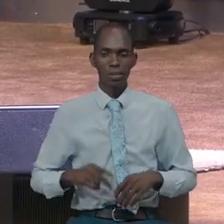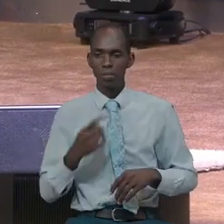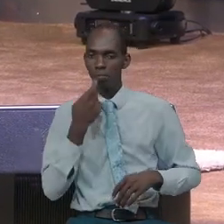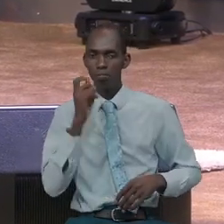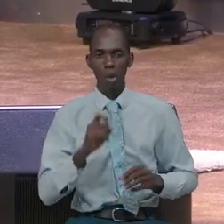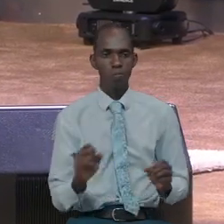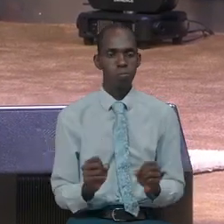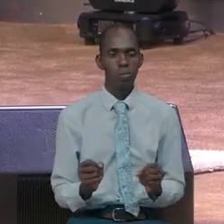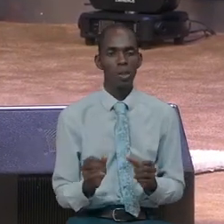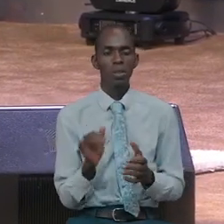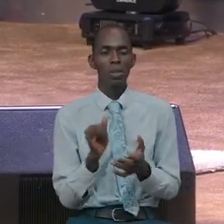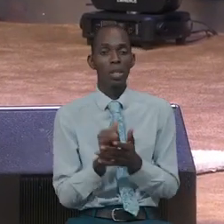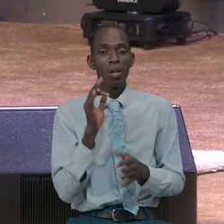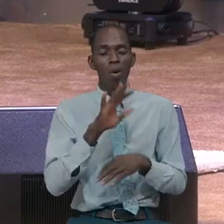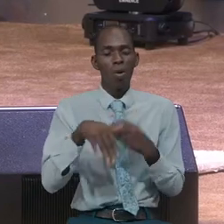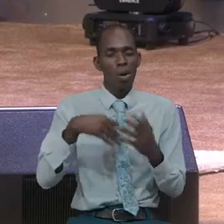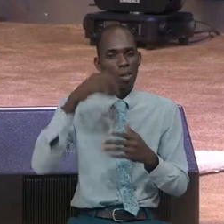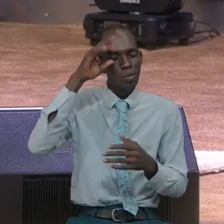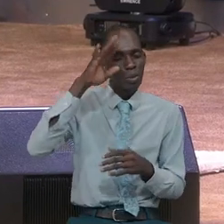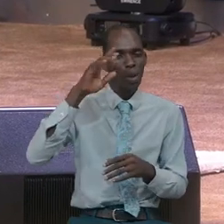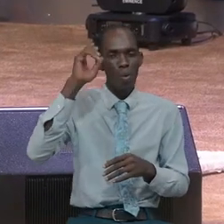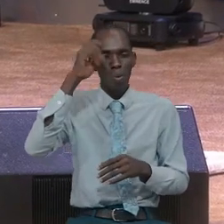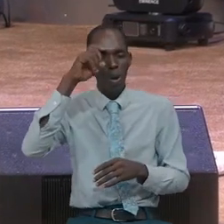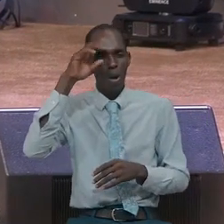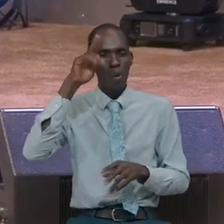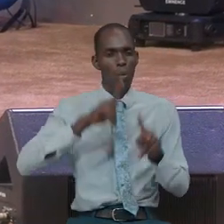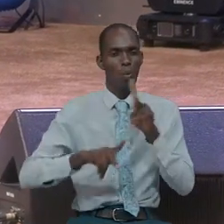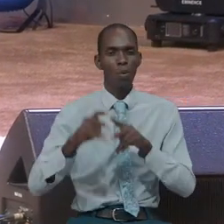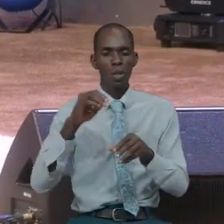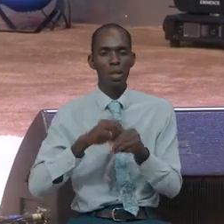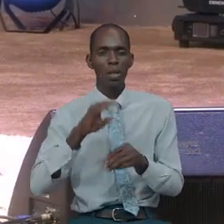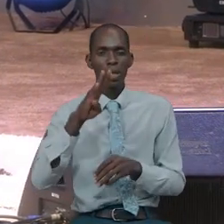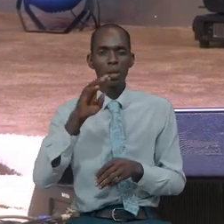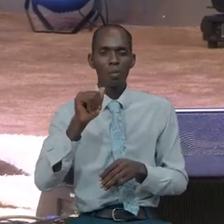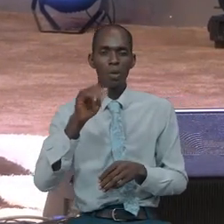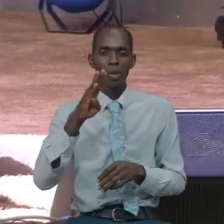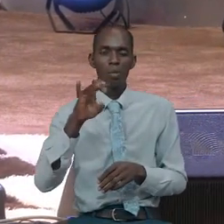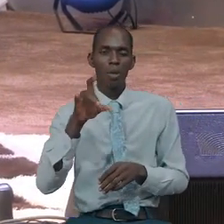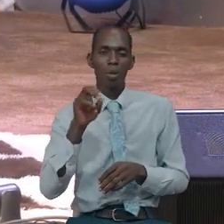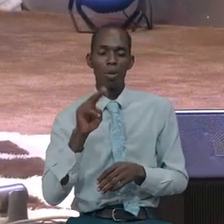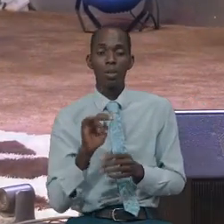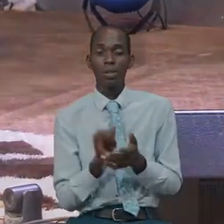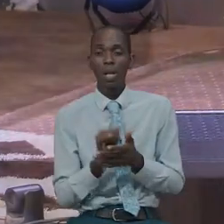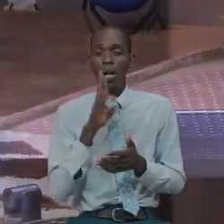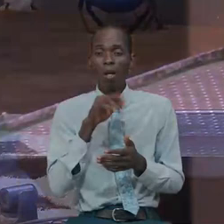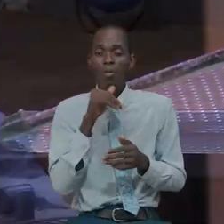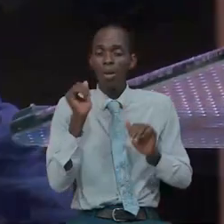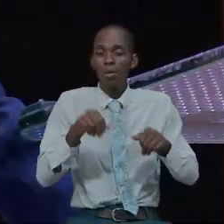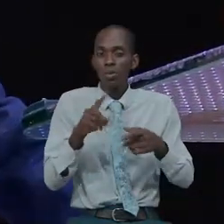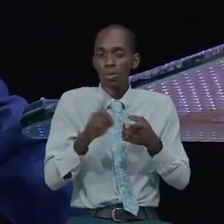the astrologers and the Chaldeans and the wise men of Babylon that were not able to